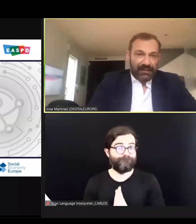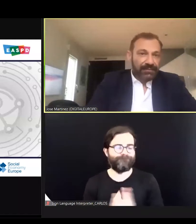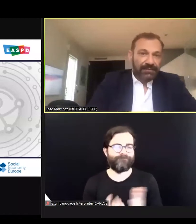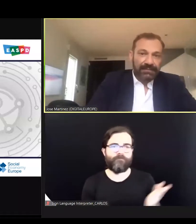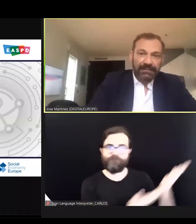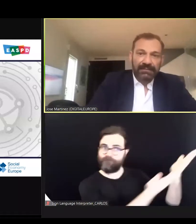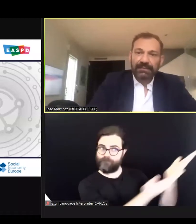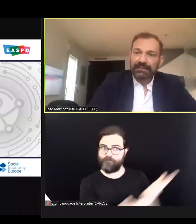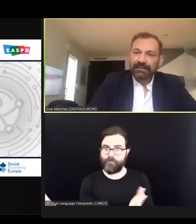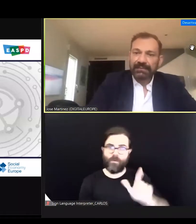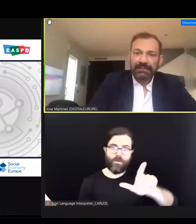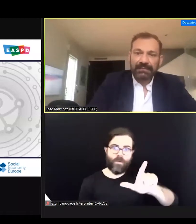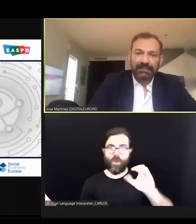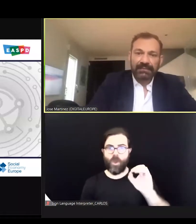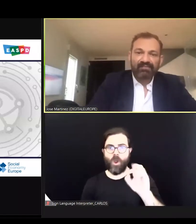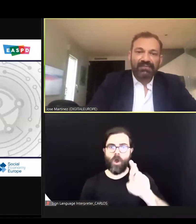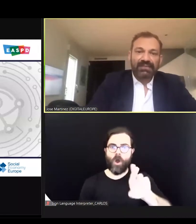Dixie.